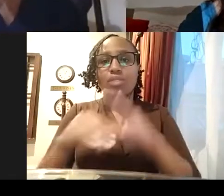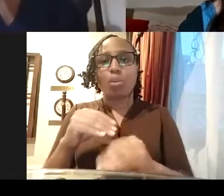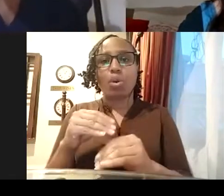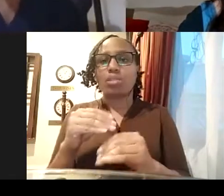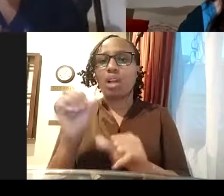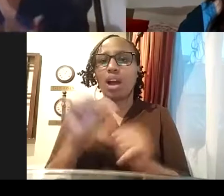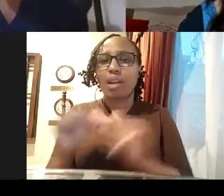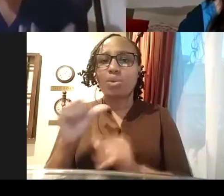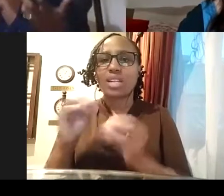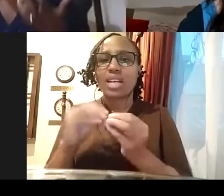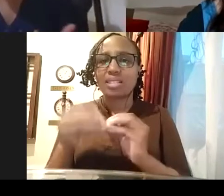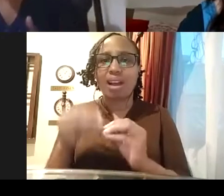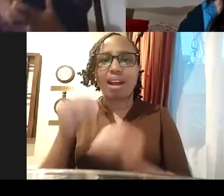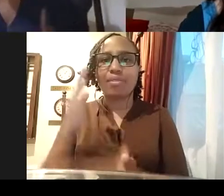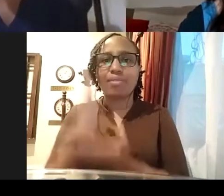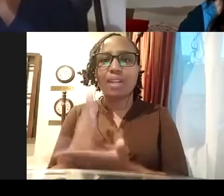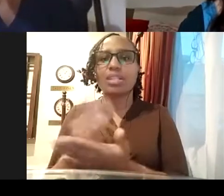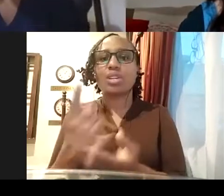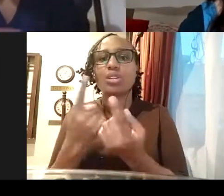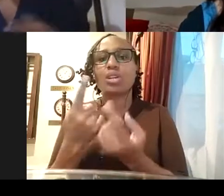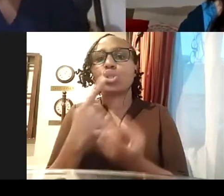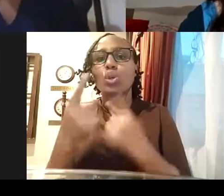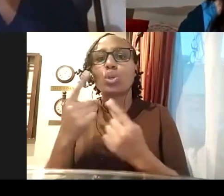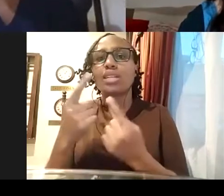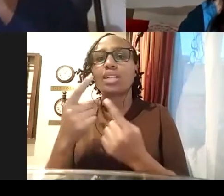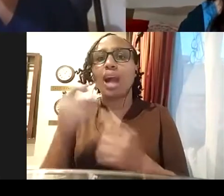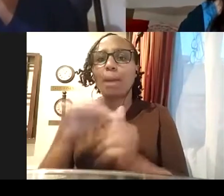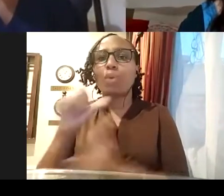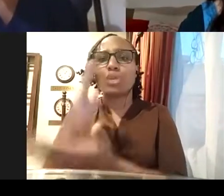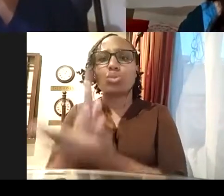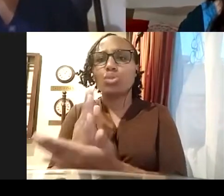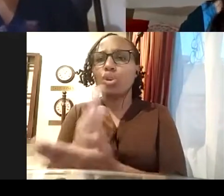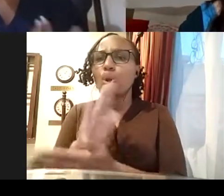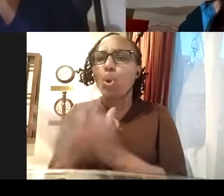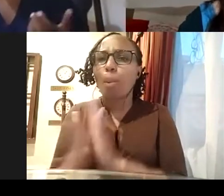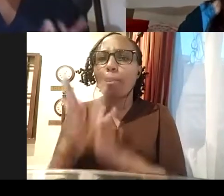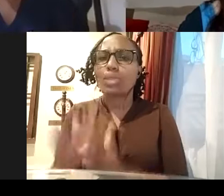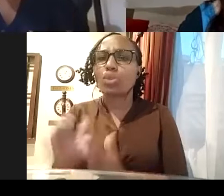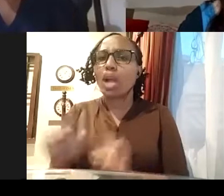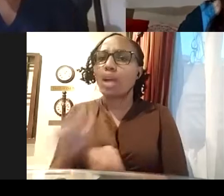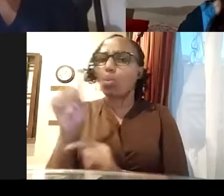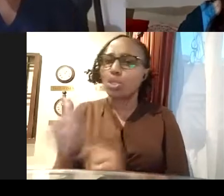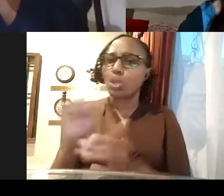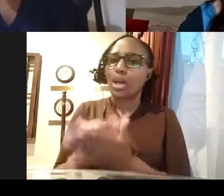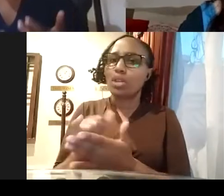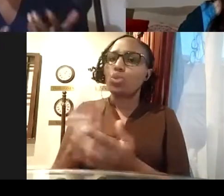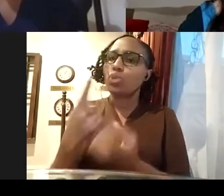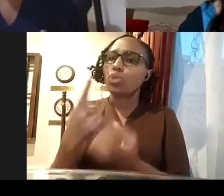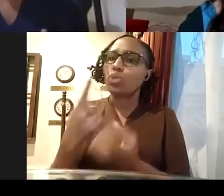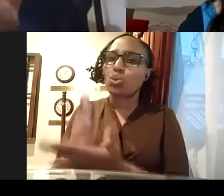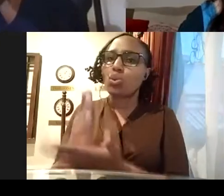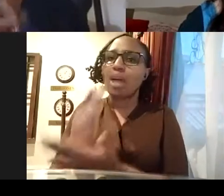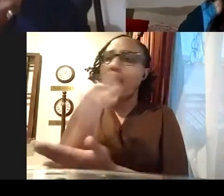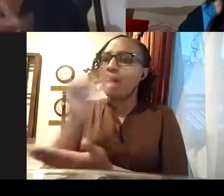knowing that the thing that I'm talking about is true and no one can question that. And when we speak truth in a way that no one can